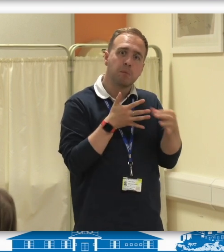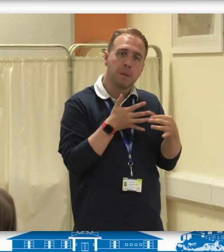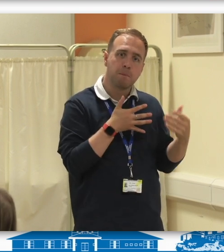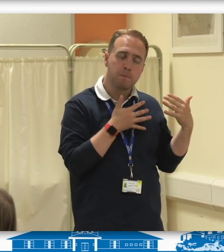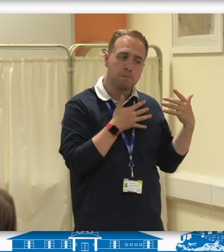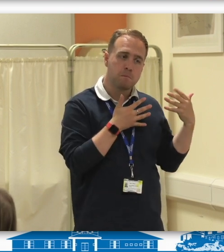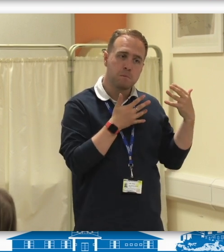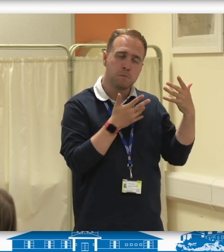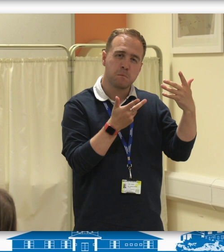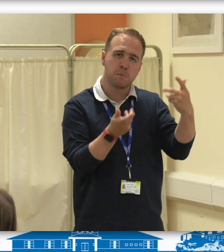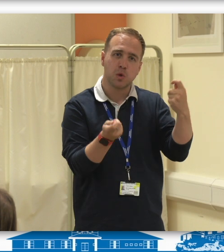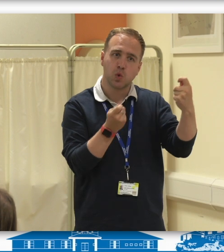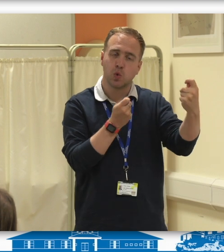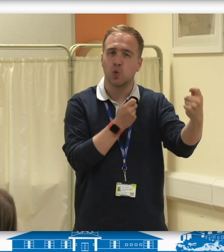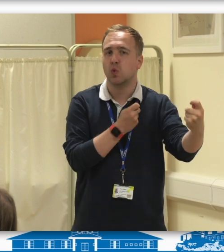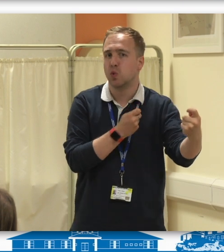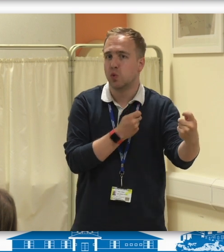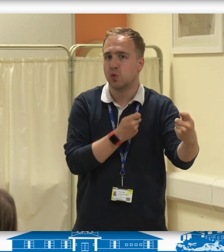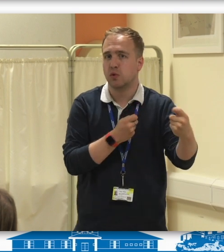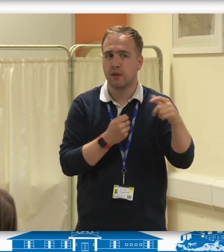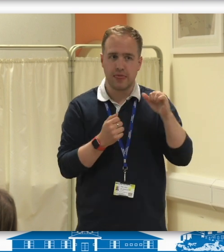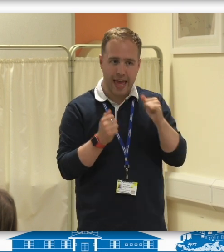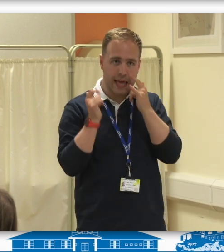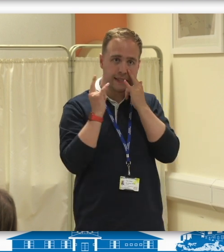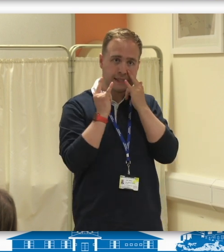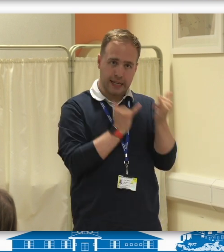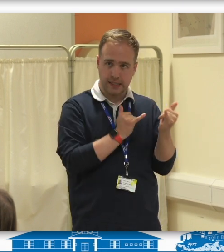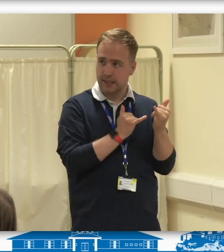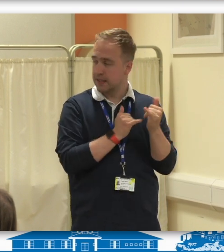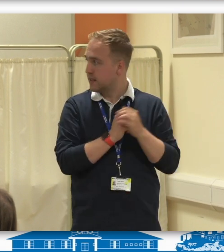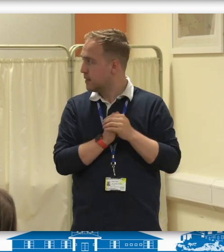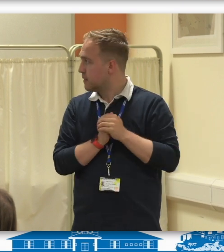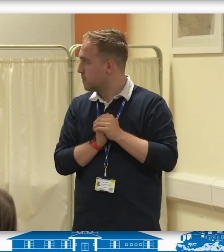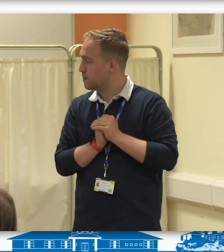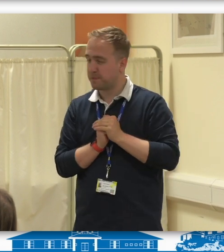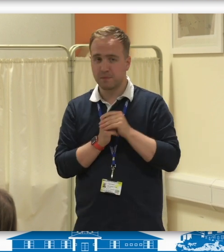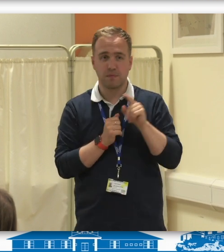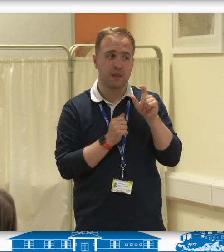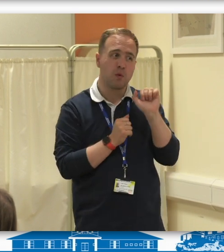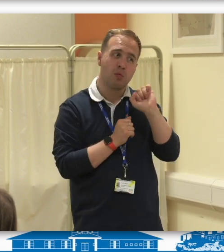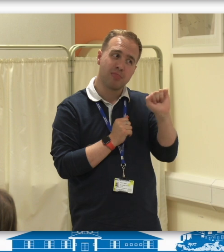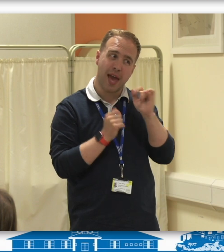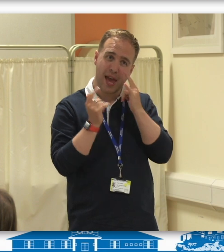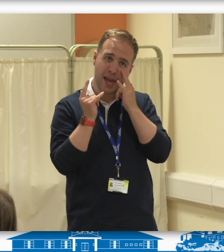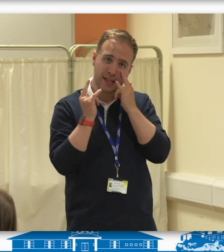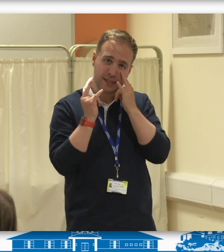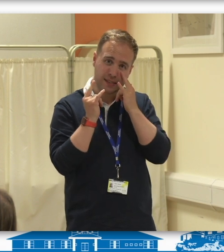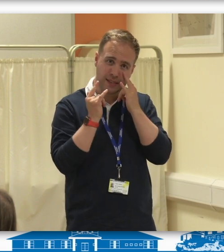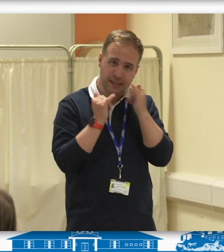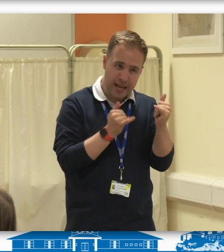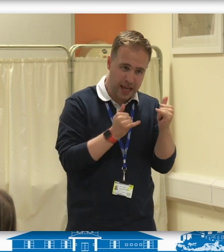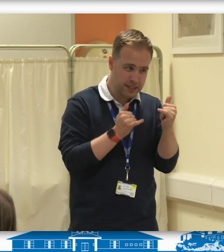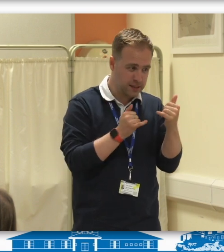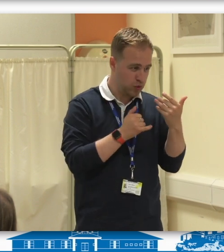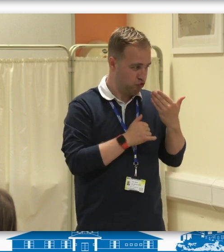in their medical tests, potential. They will have differences compared to someone who